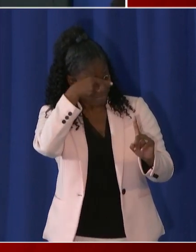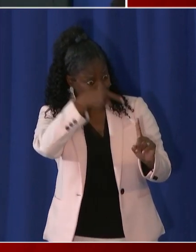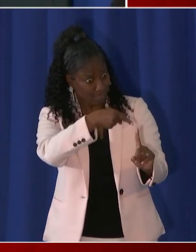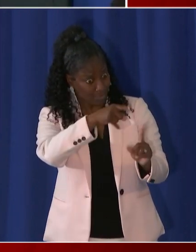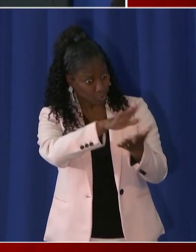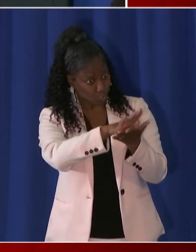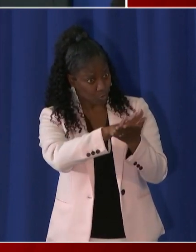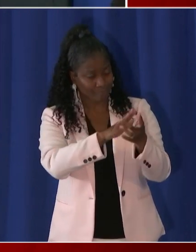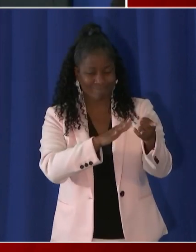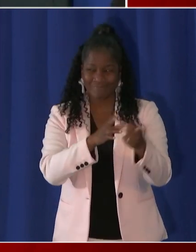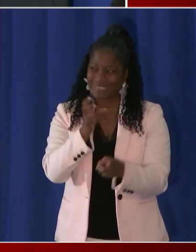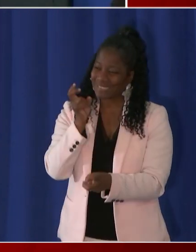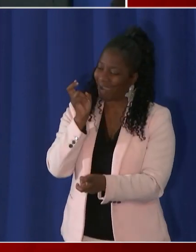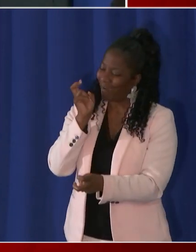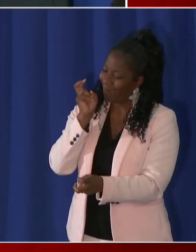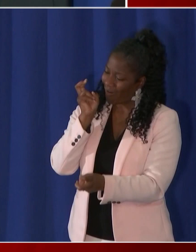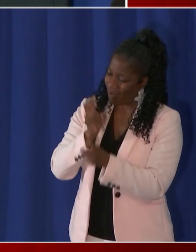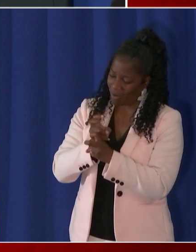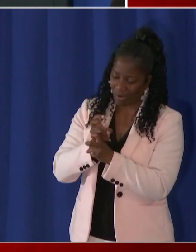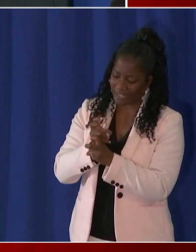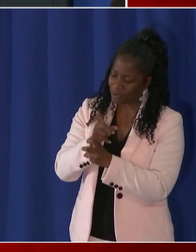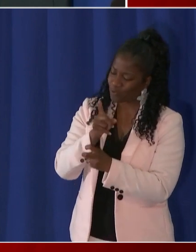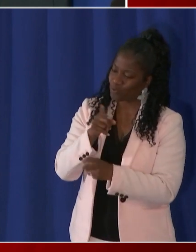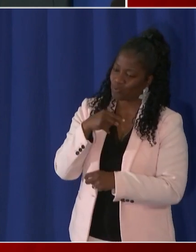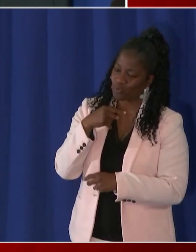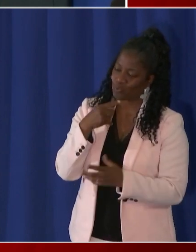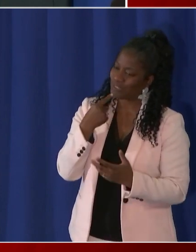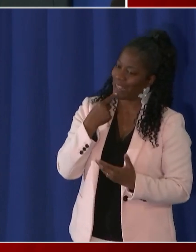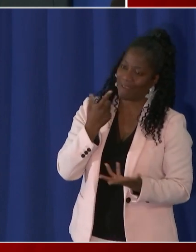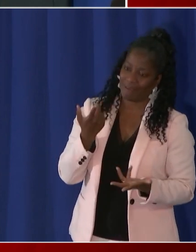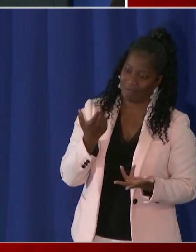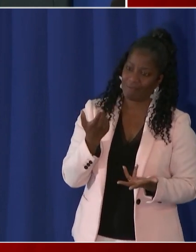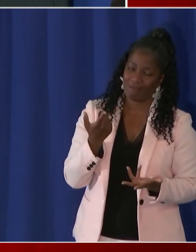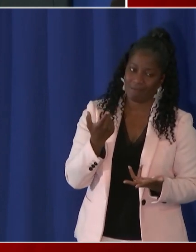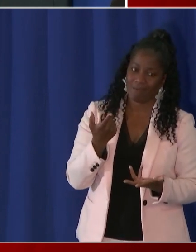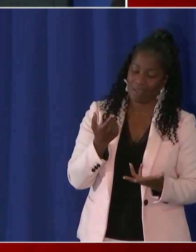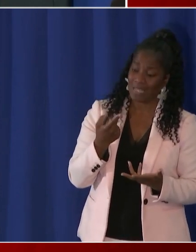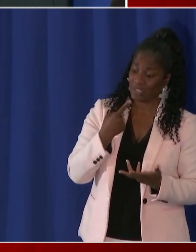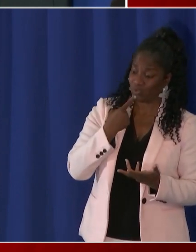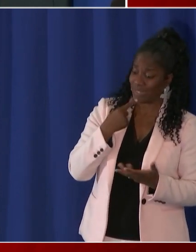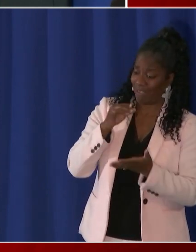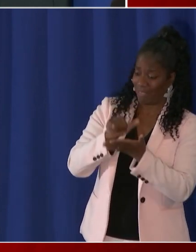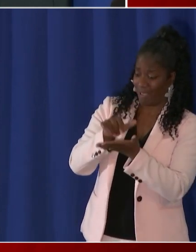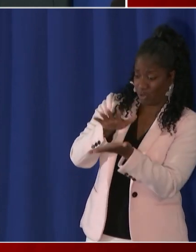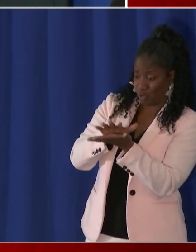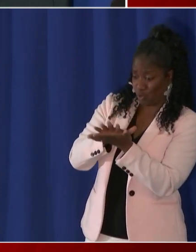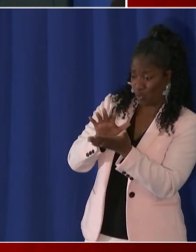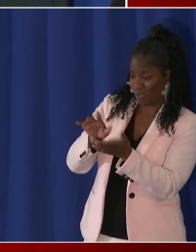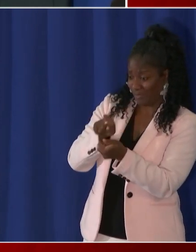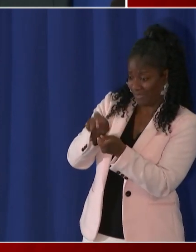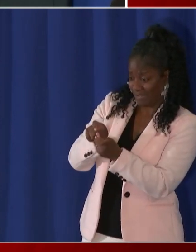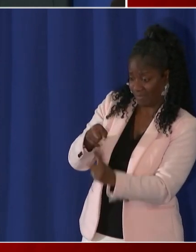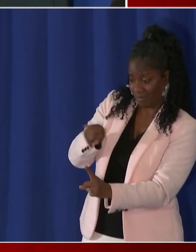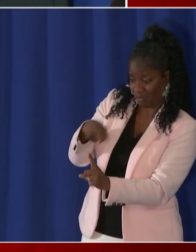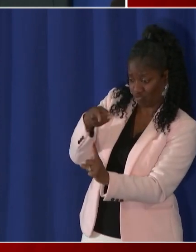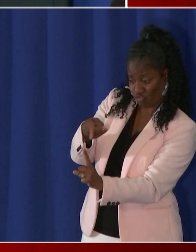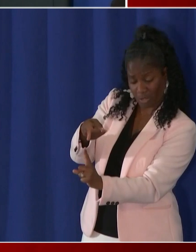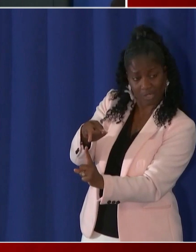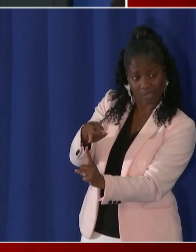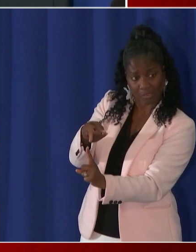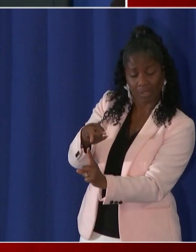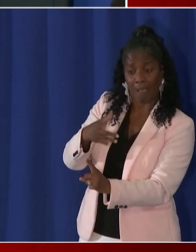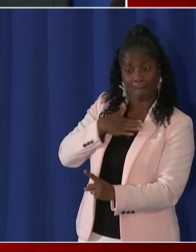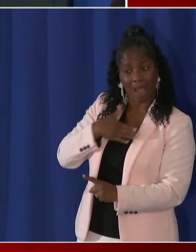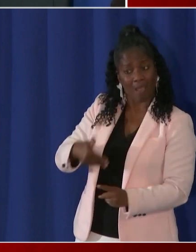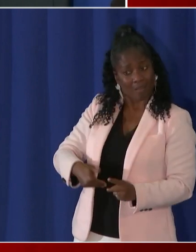It's kind of hard to say, Mark, that that the school specifically was the target. You know,